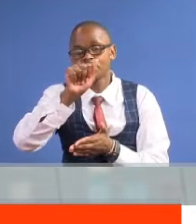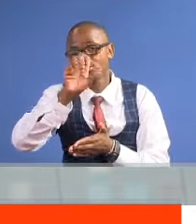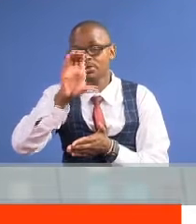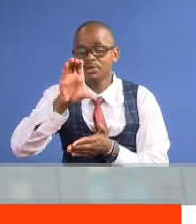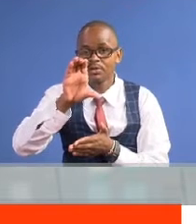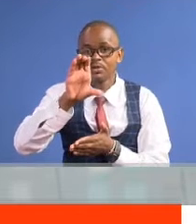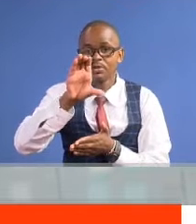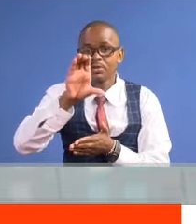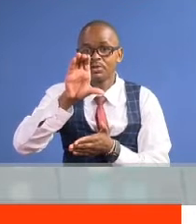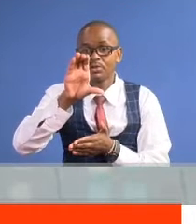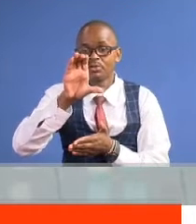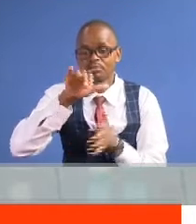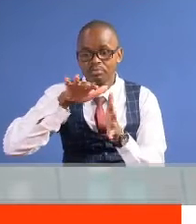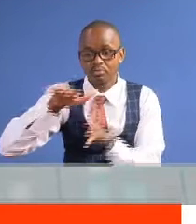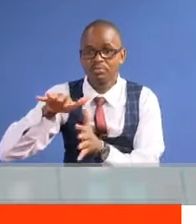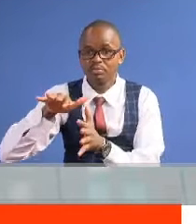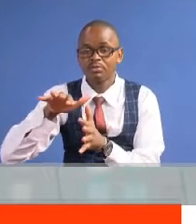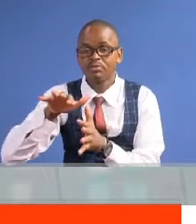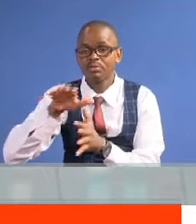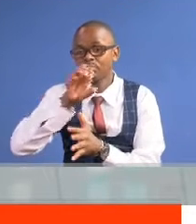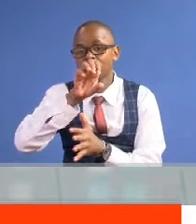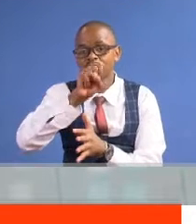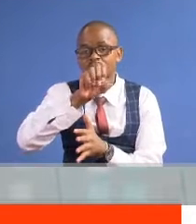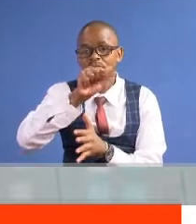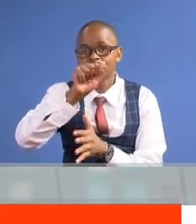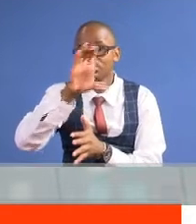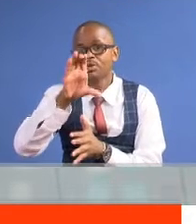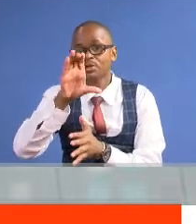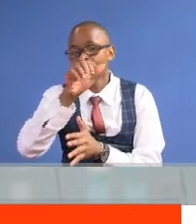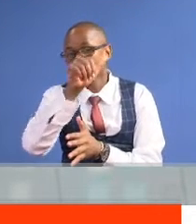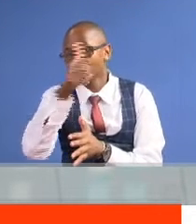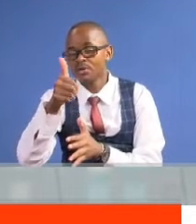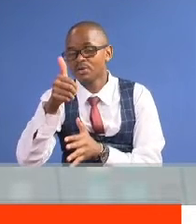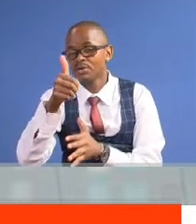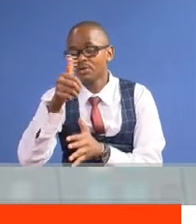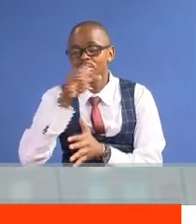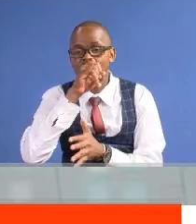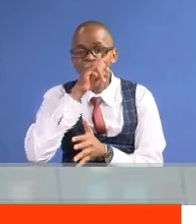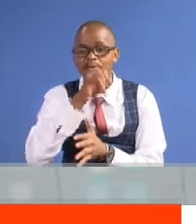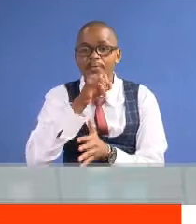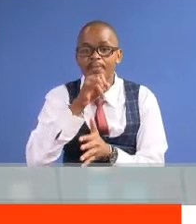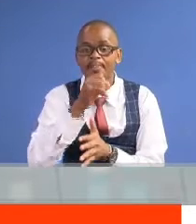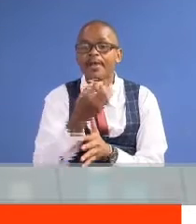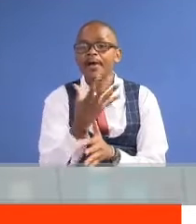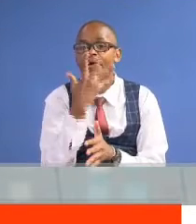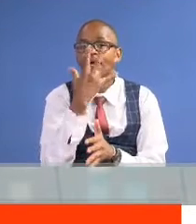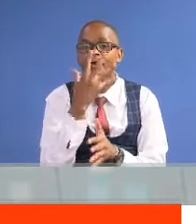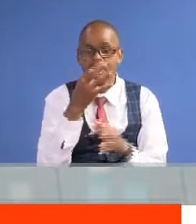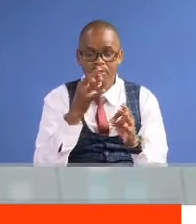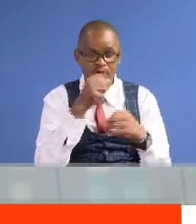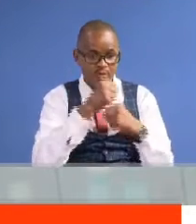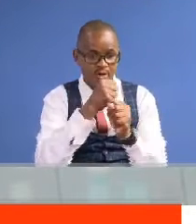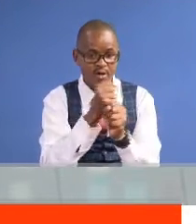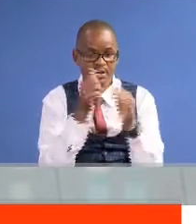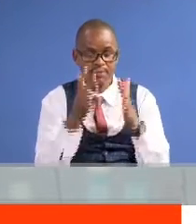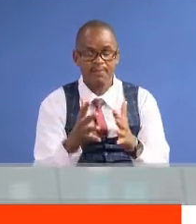and Adventures Aloft. SAC is a cargo airline, while Aloft is a hot air balloon